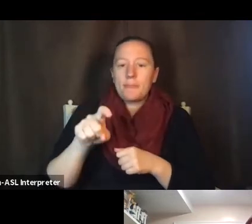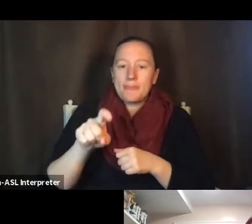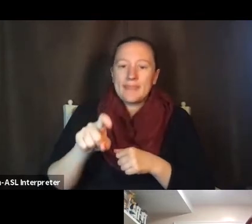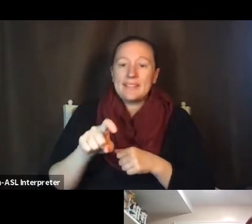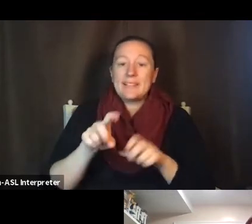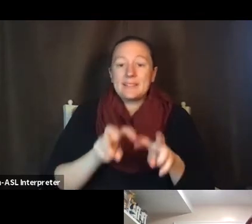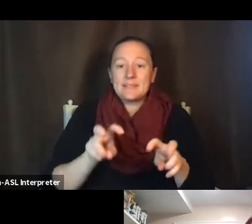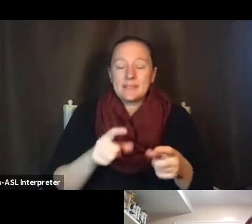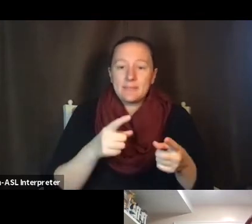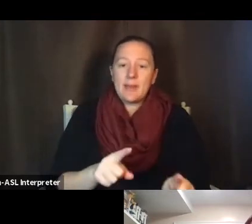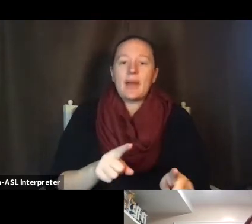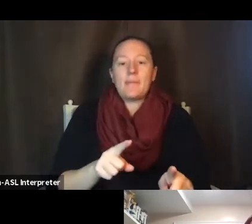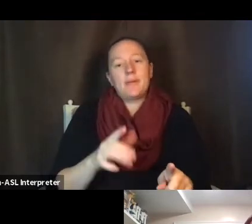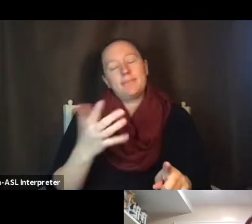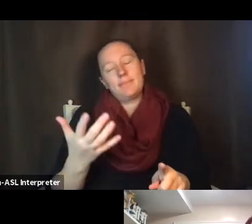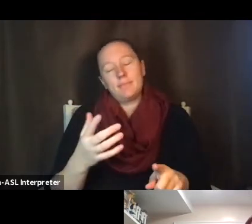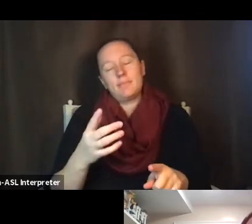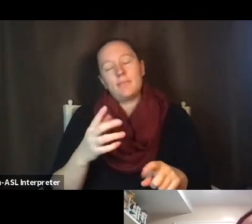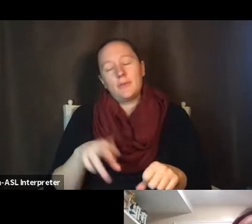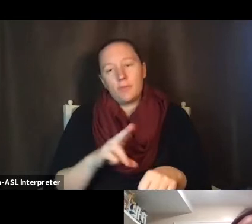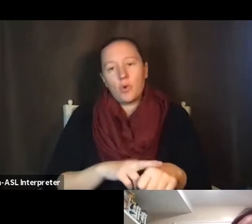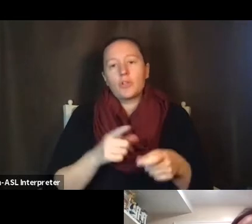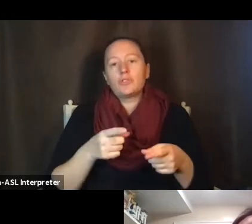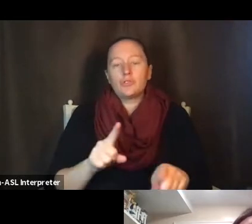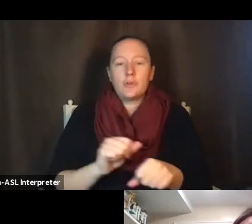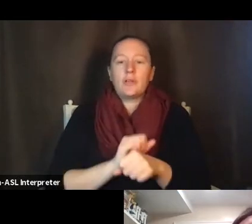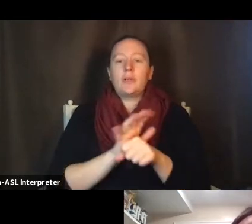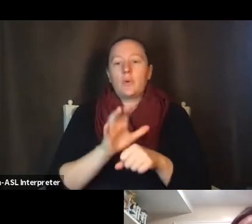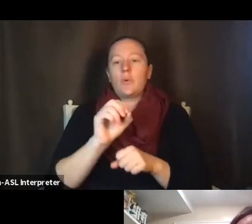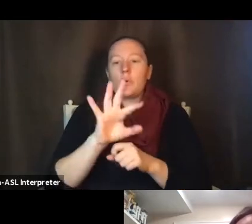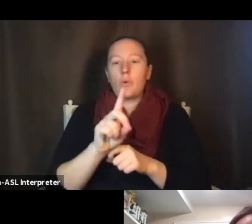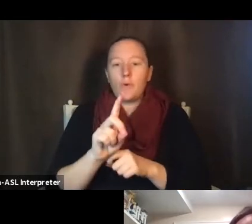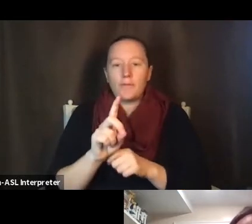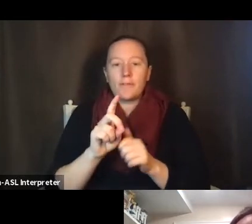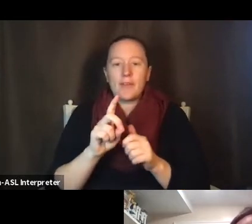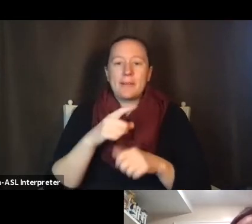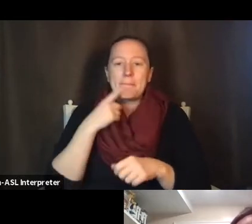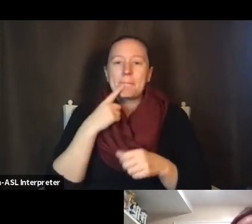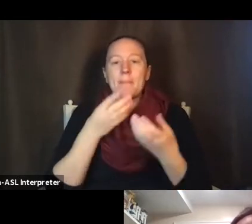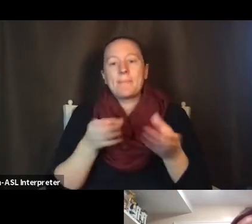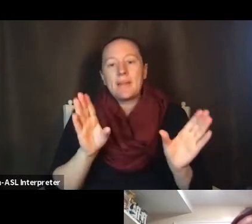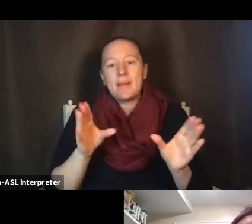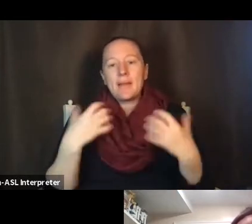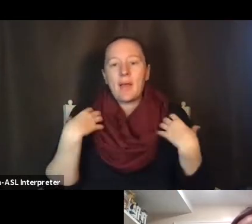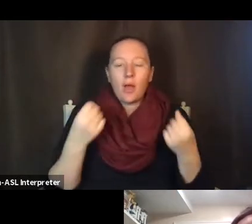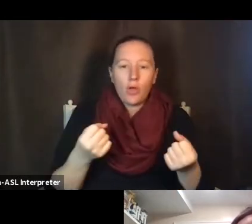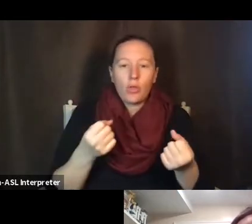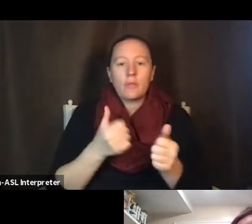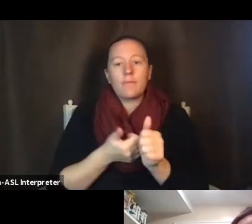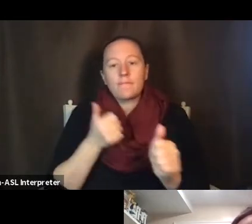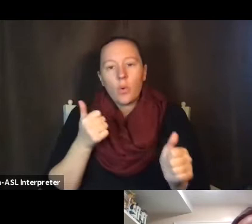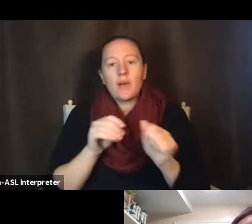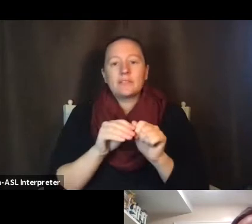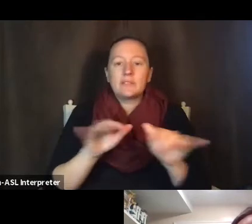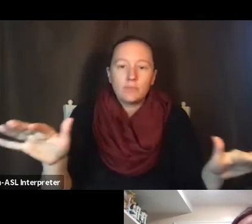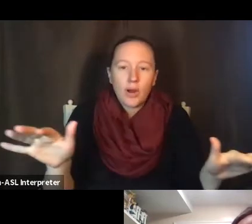during COVID-19 and all of the public health actions to prevent the spread of the virus. And everyone was